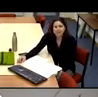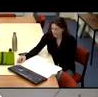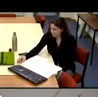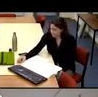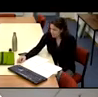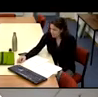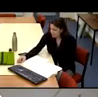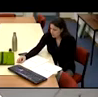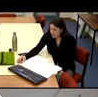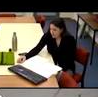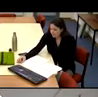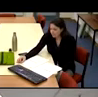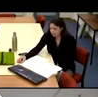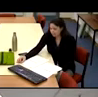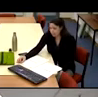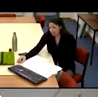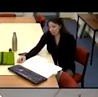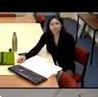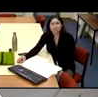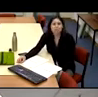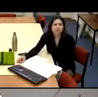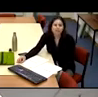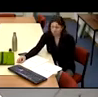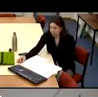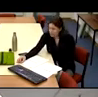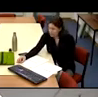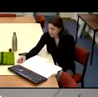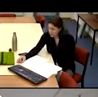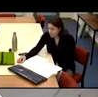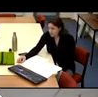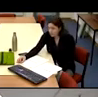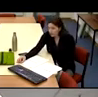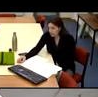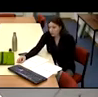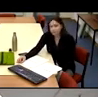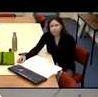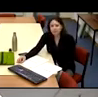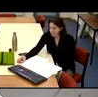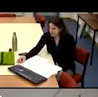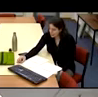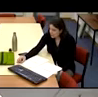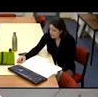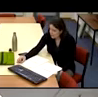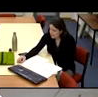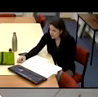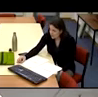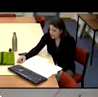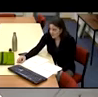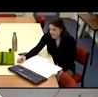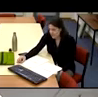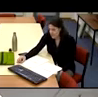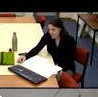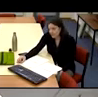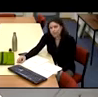of unconditional hospitality, that is the humanitarian principle or duty to assist those who are suffering